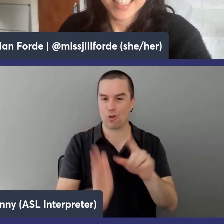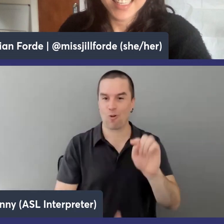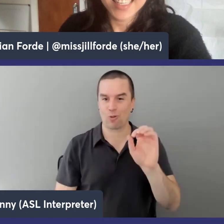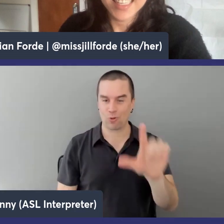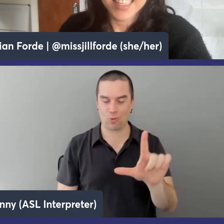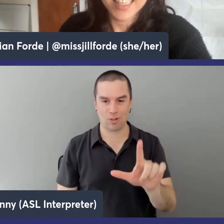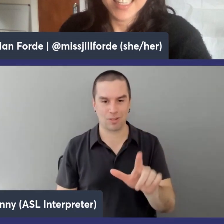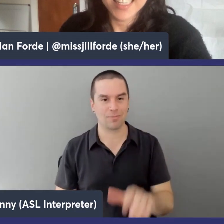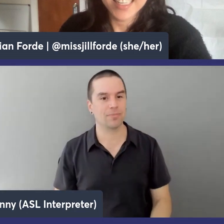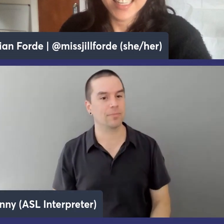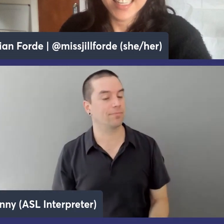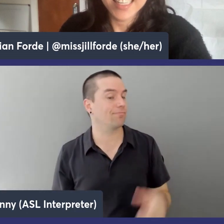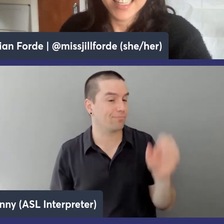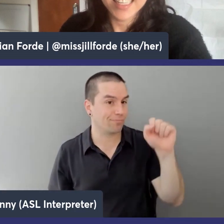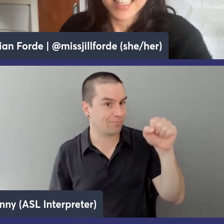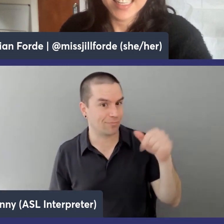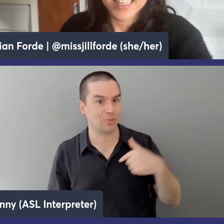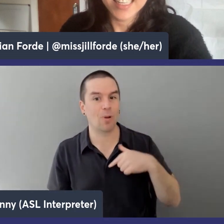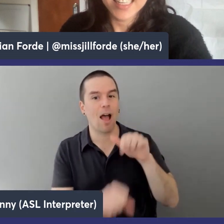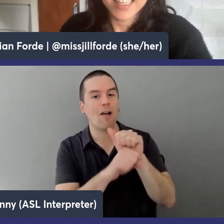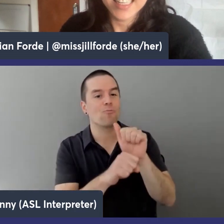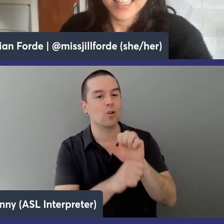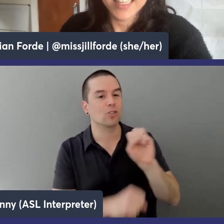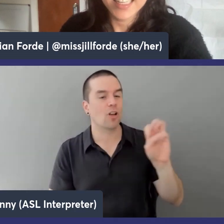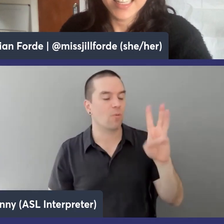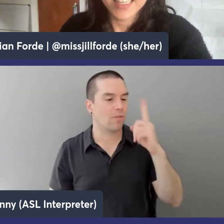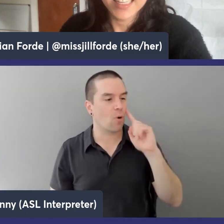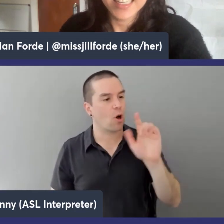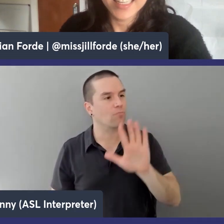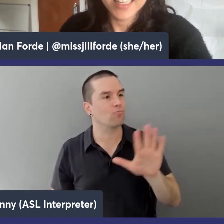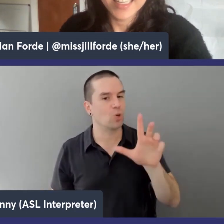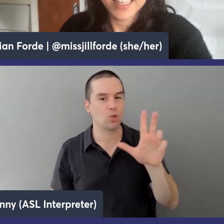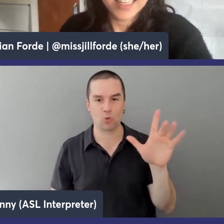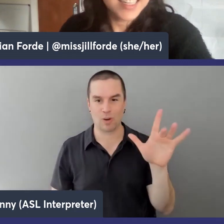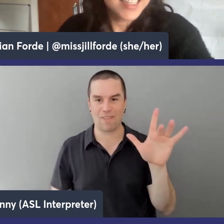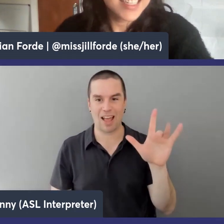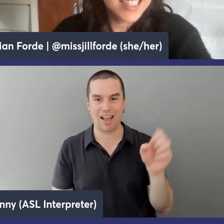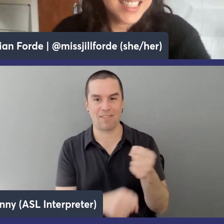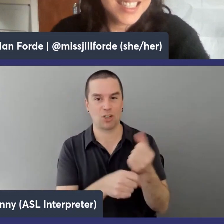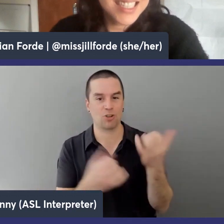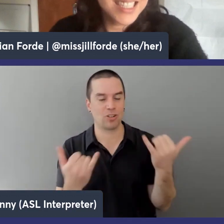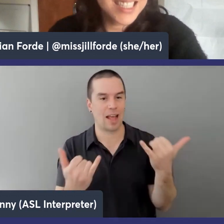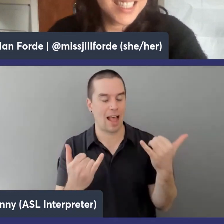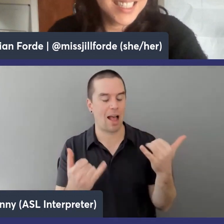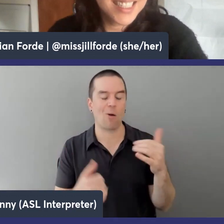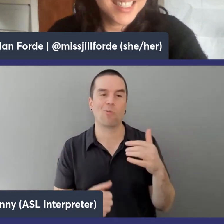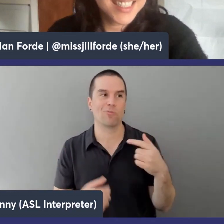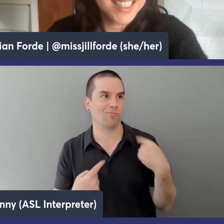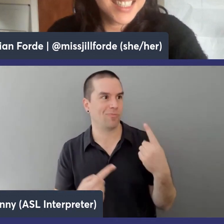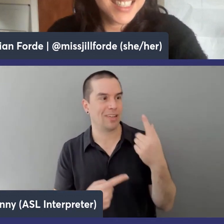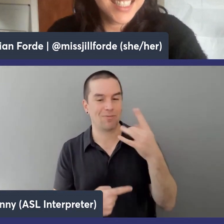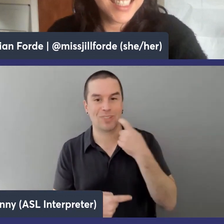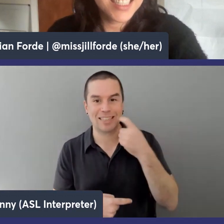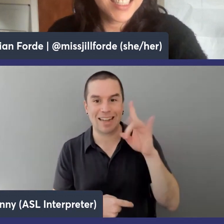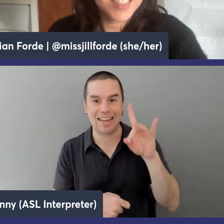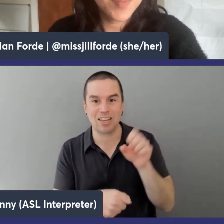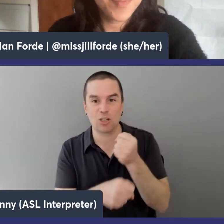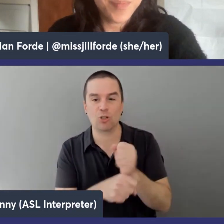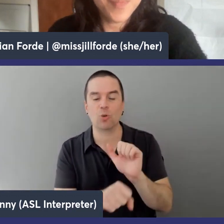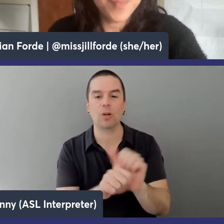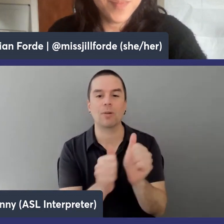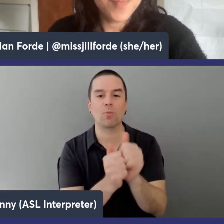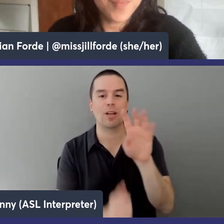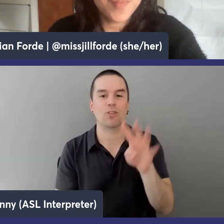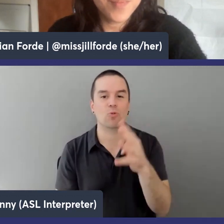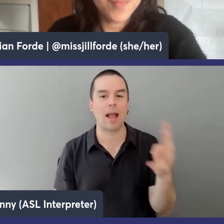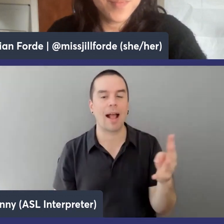mean, so my background, I've worked in software for like 25 years at this point, and the last 8 working kind of with graphs very, very deeply. So I've